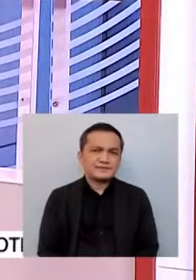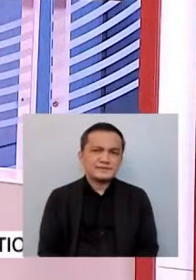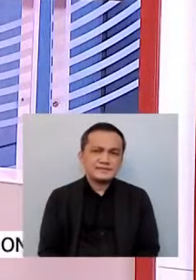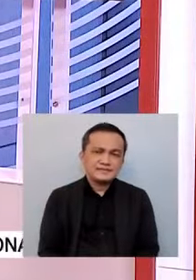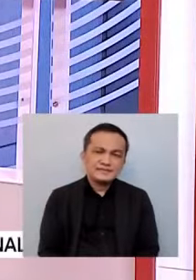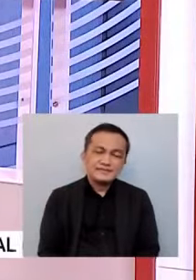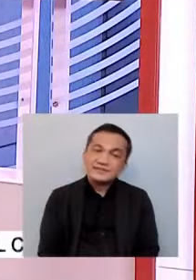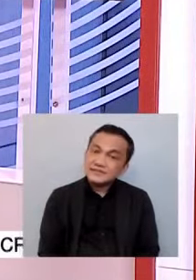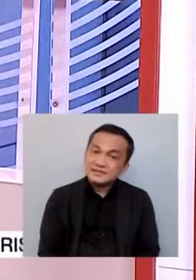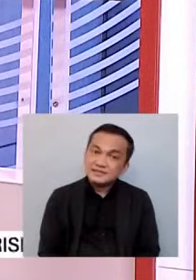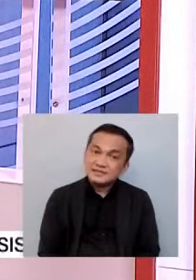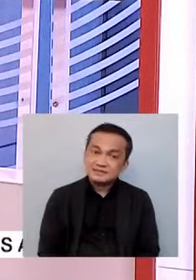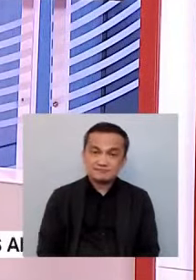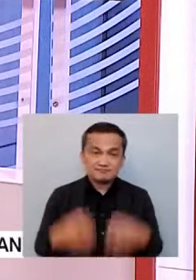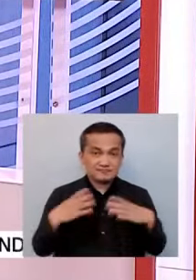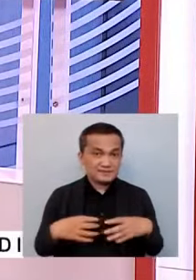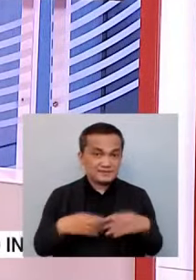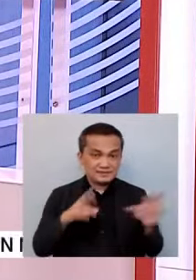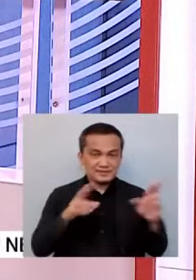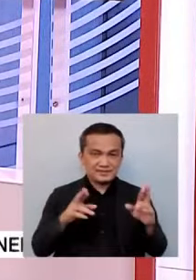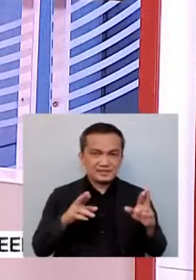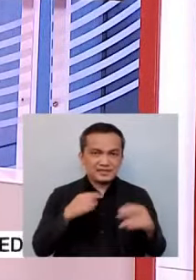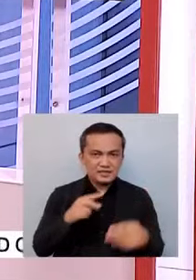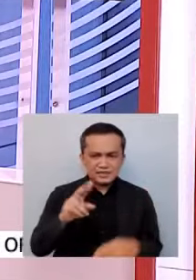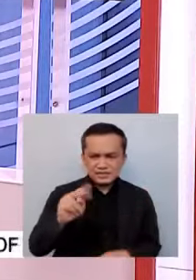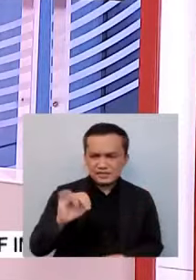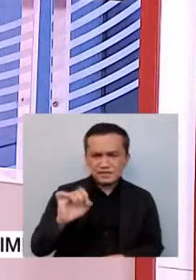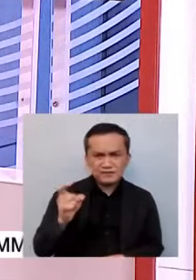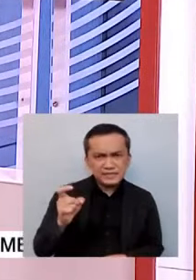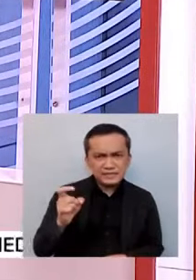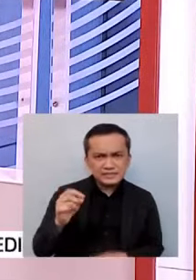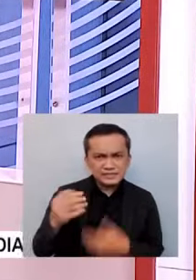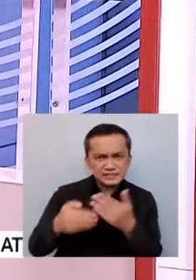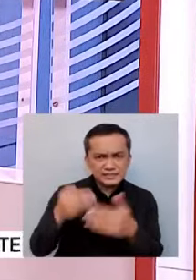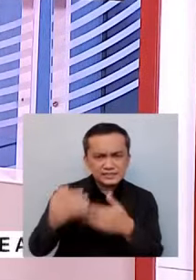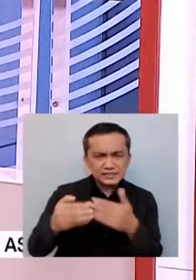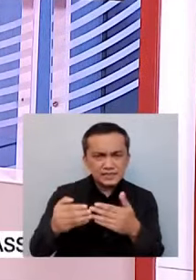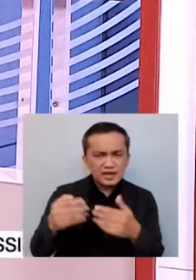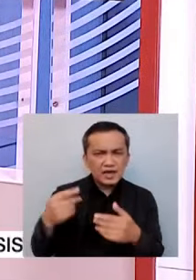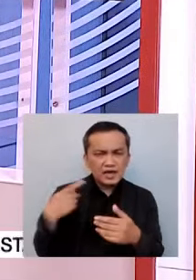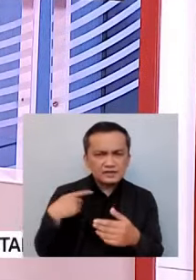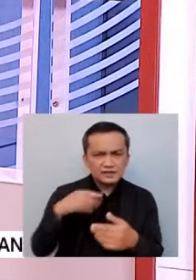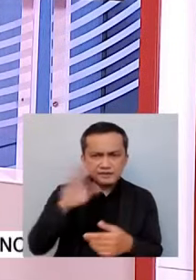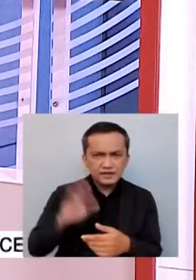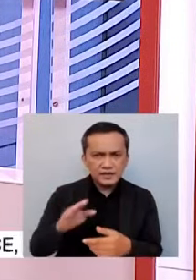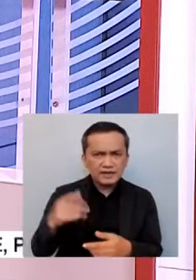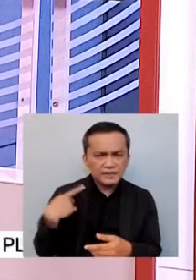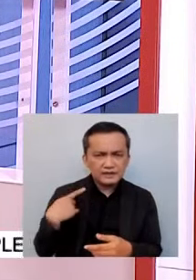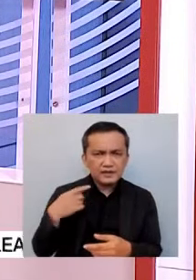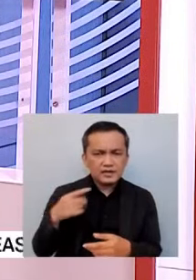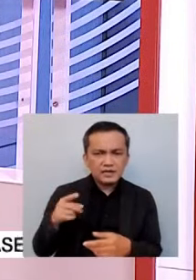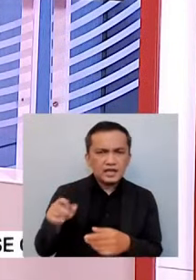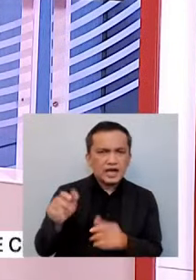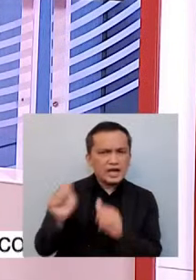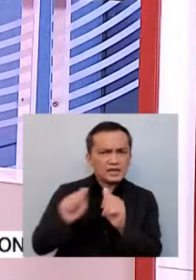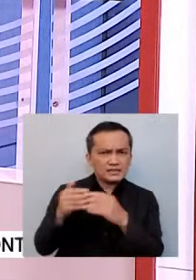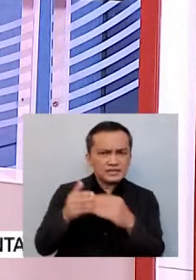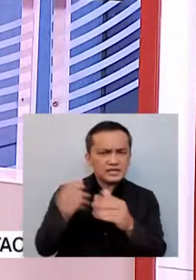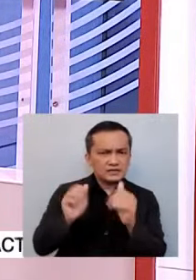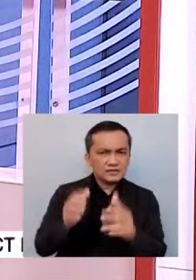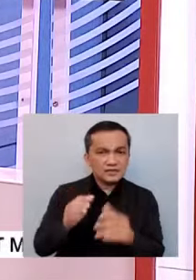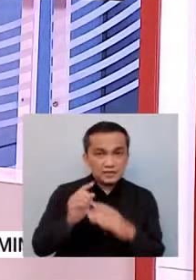switching gears now, the coming-of-age Netflix series Never Have I Ever has made a star out of its lead actress. ABS-CBN